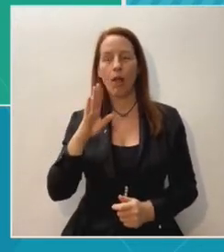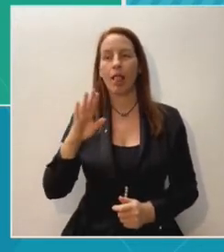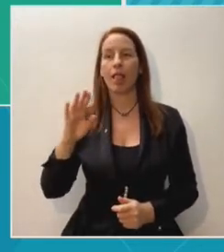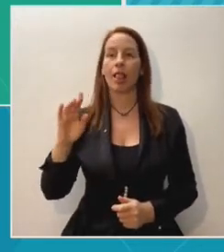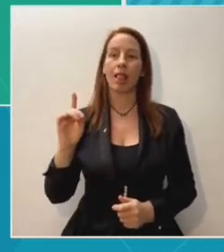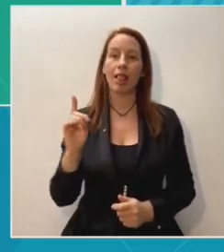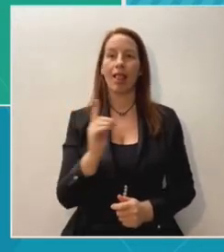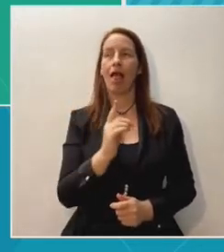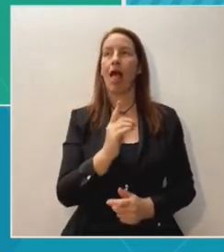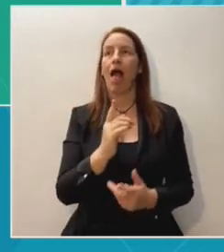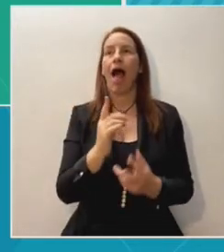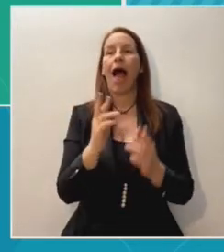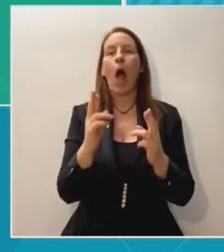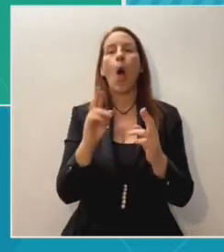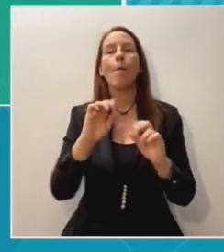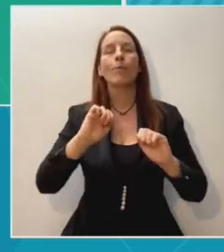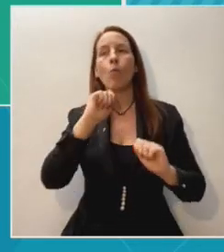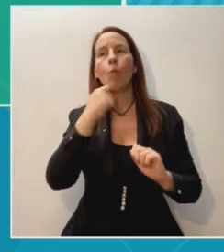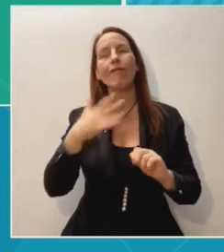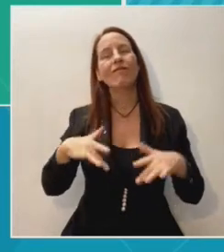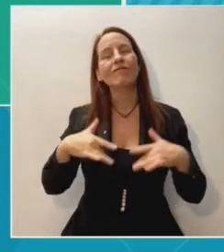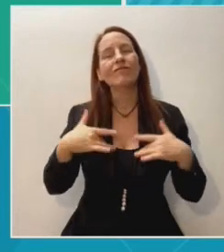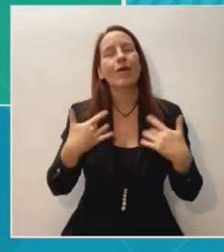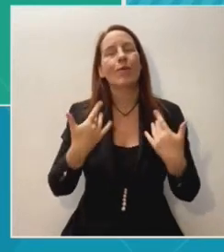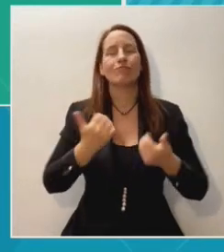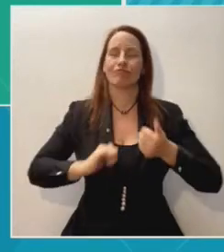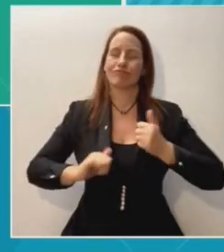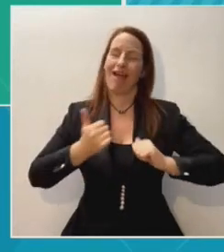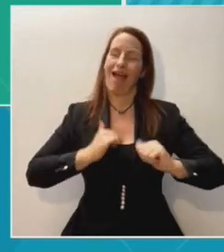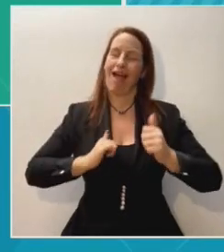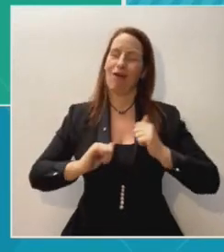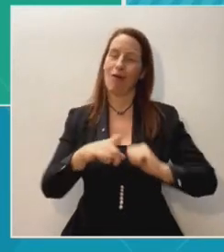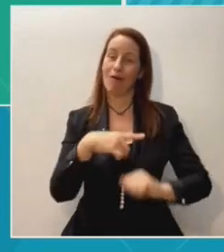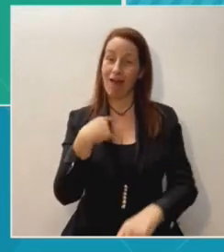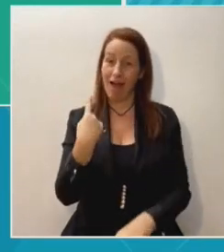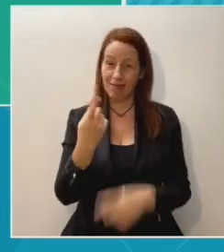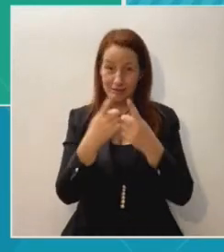as proud of us as we do of every single one of you.